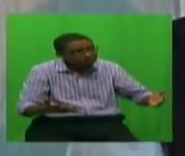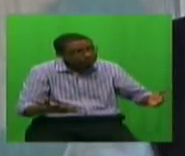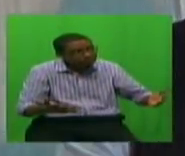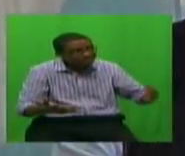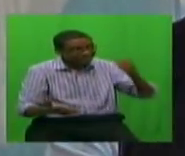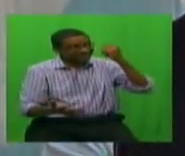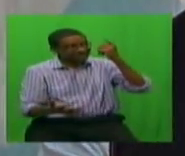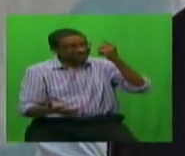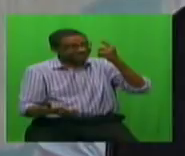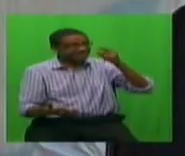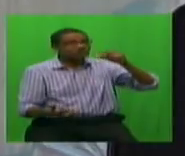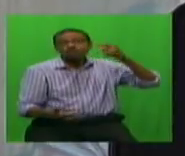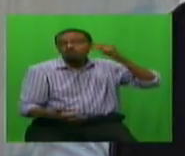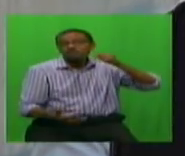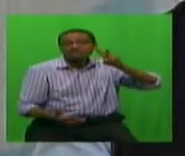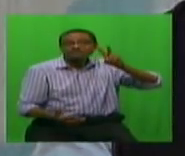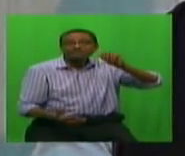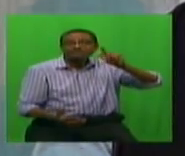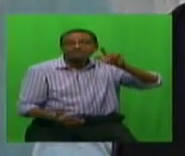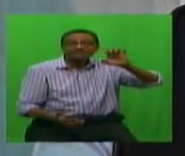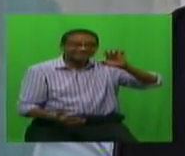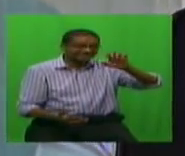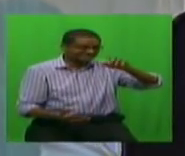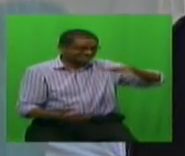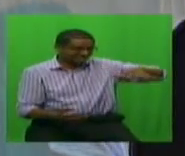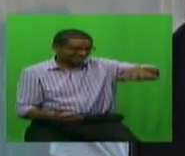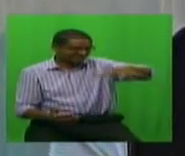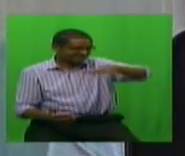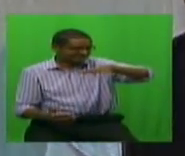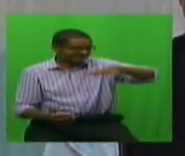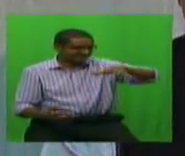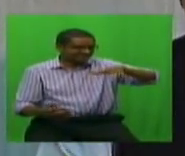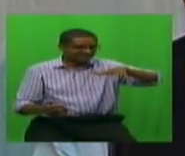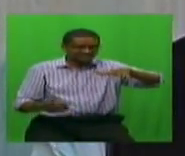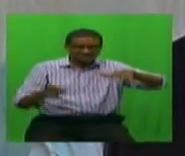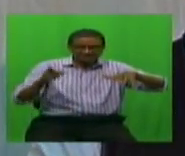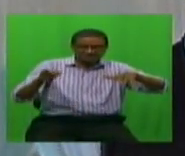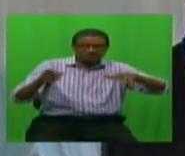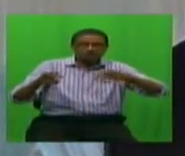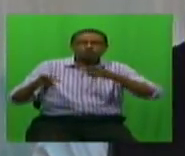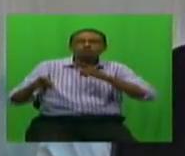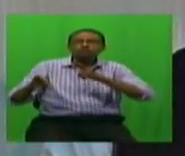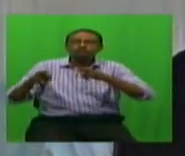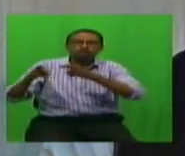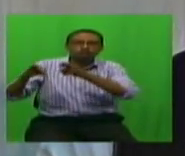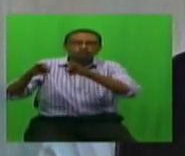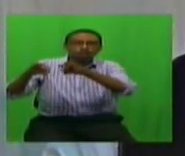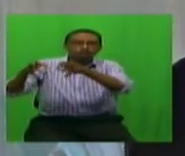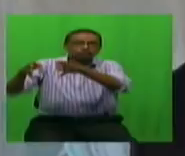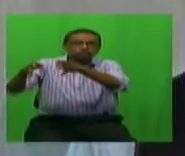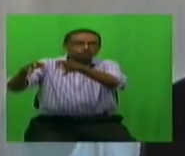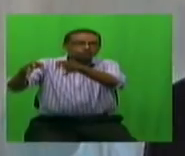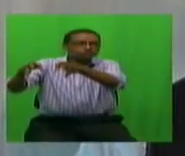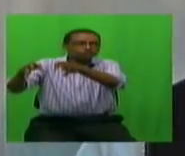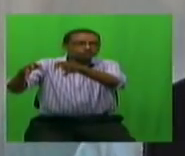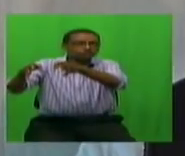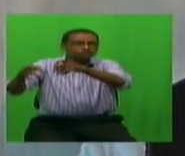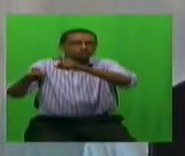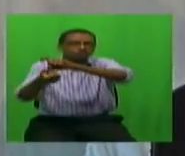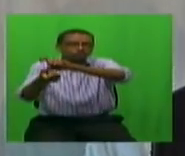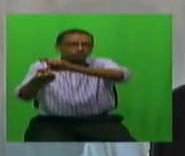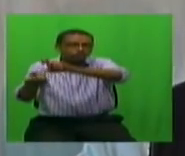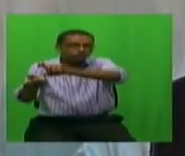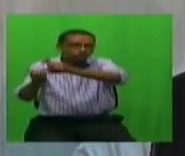been in an area where I understand that the river was diverted, the river courses were diverted when that development was